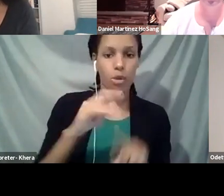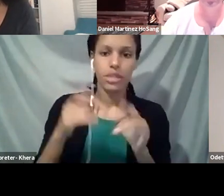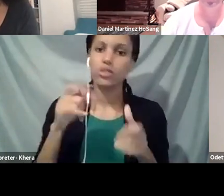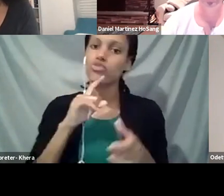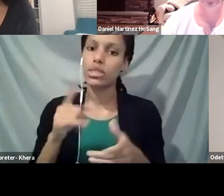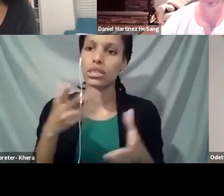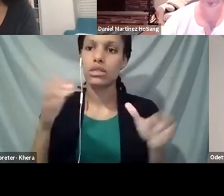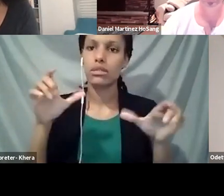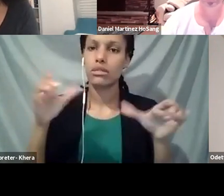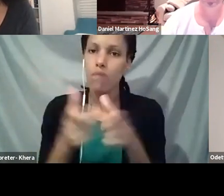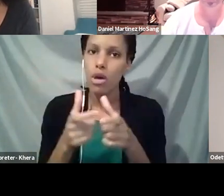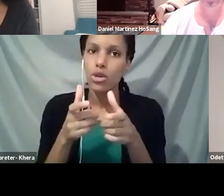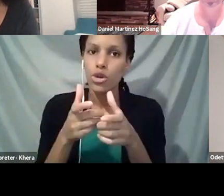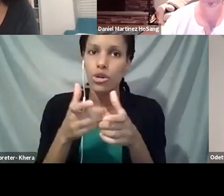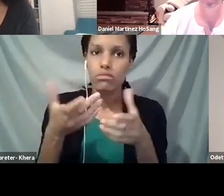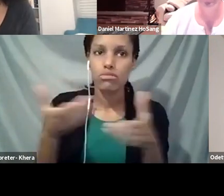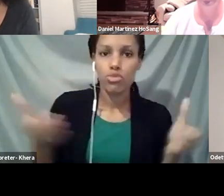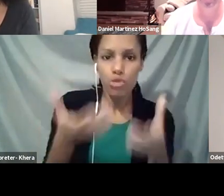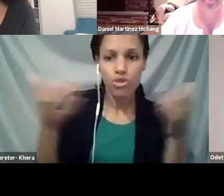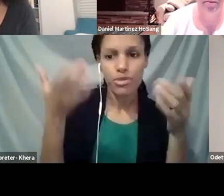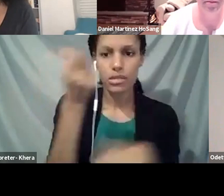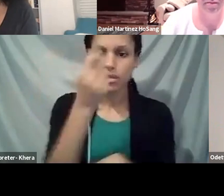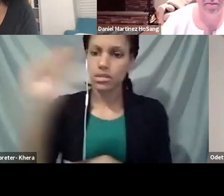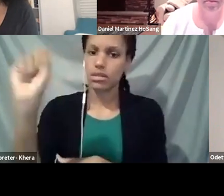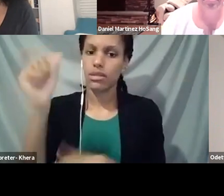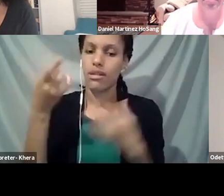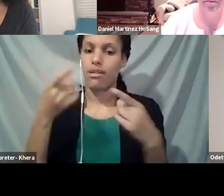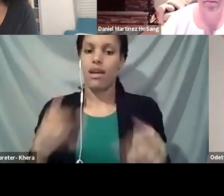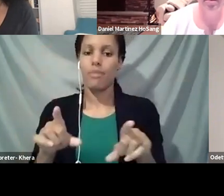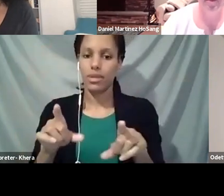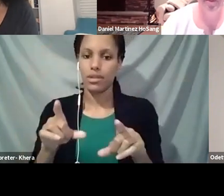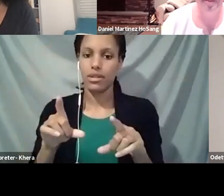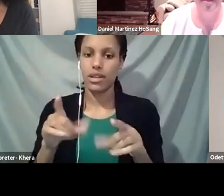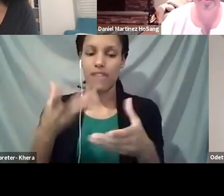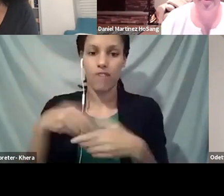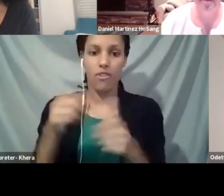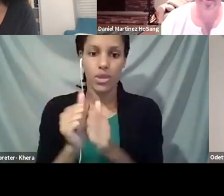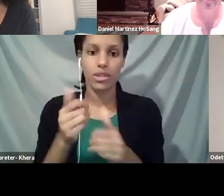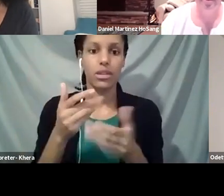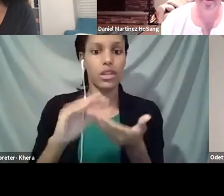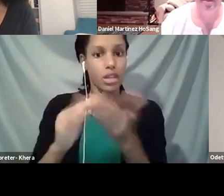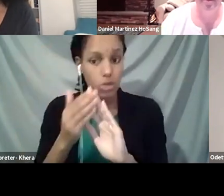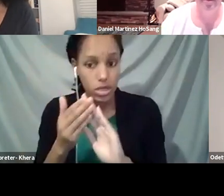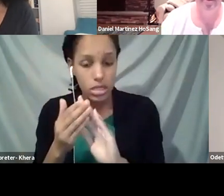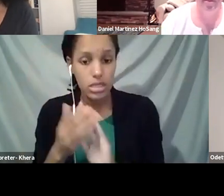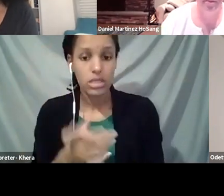New York City to remedy integration at large within districts. And two,